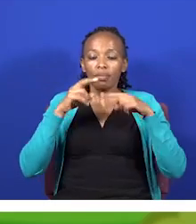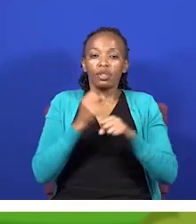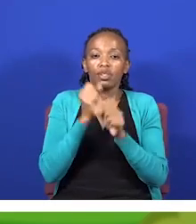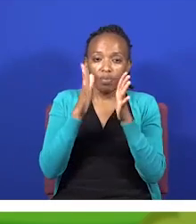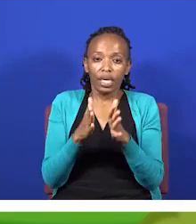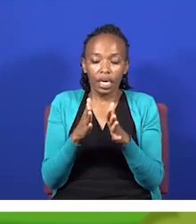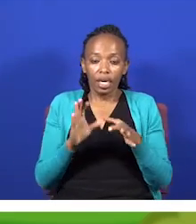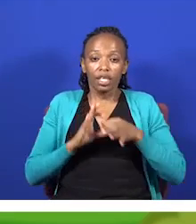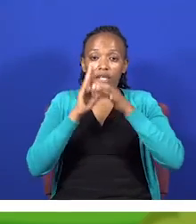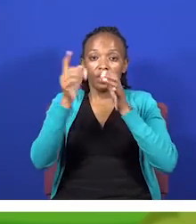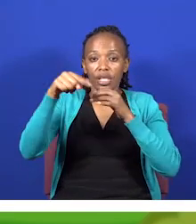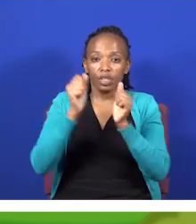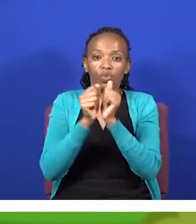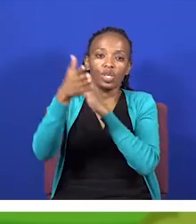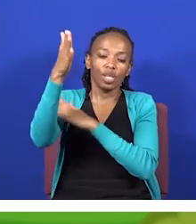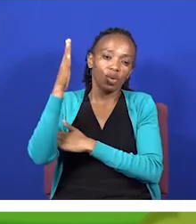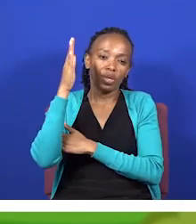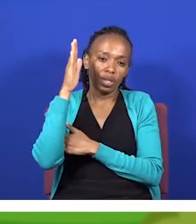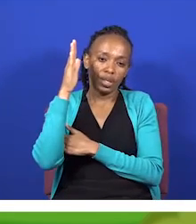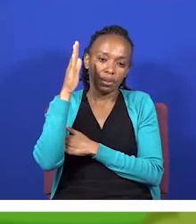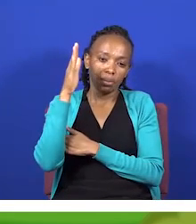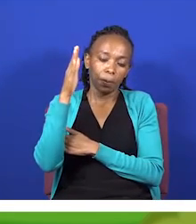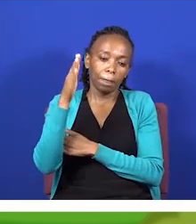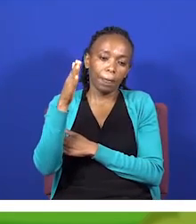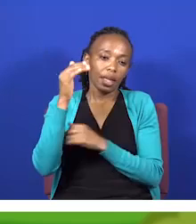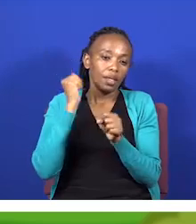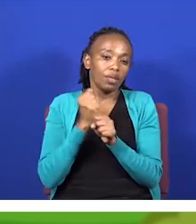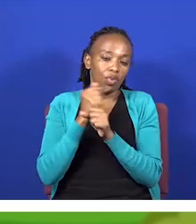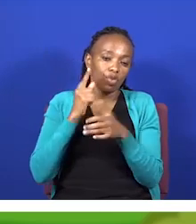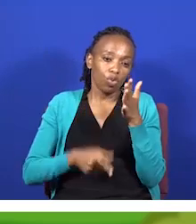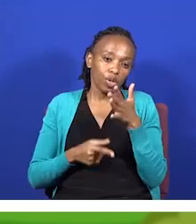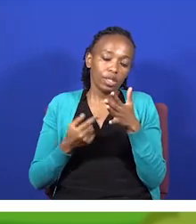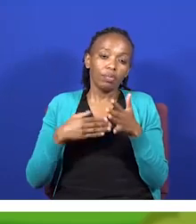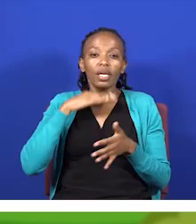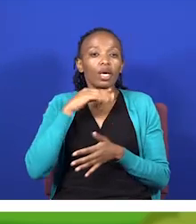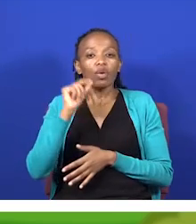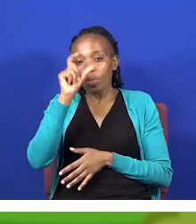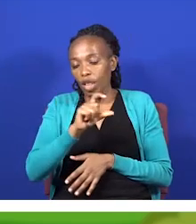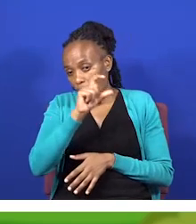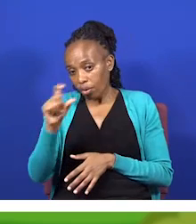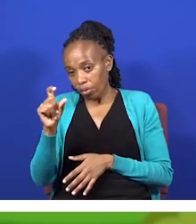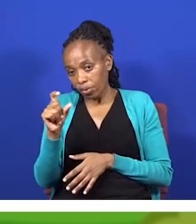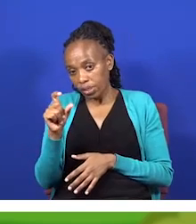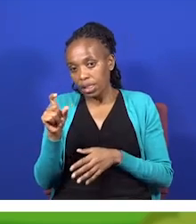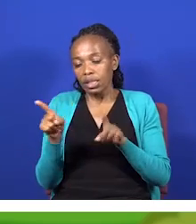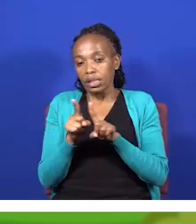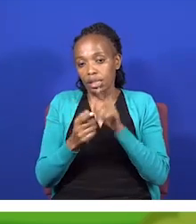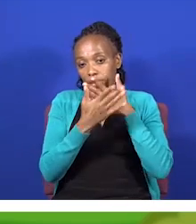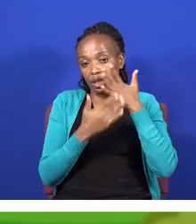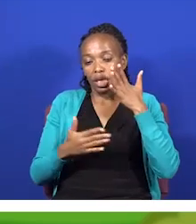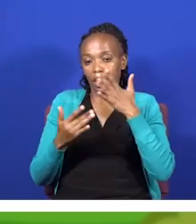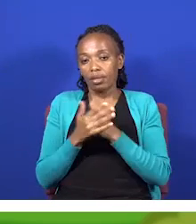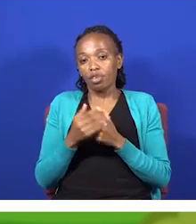He reconciled us with God. And what did he do? By dying on the cross of Calvary and shed his blood for